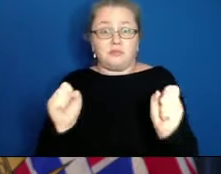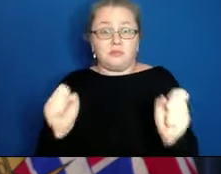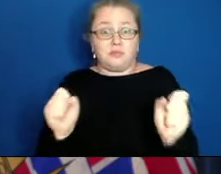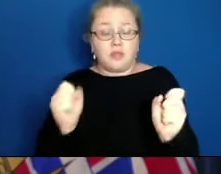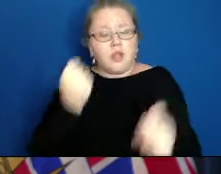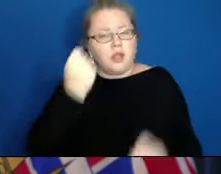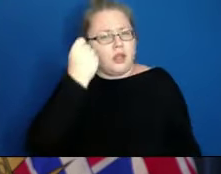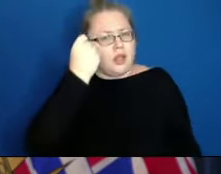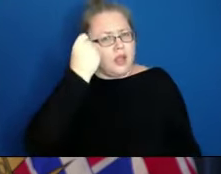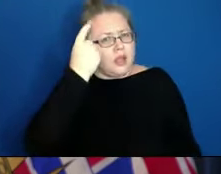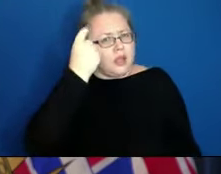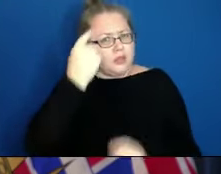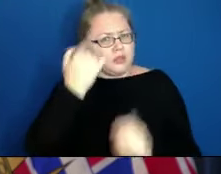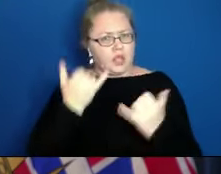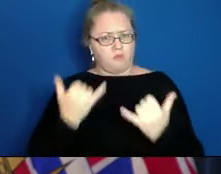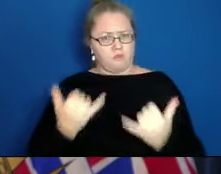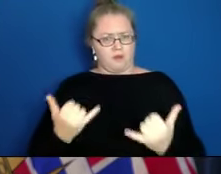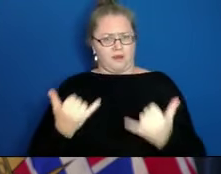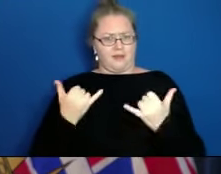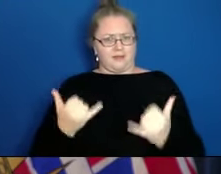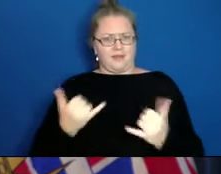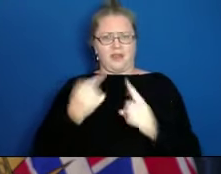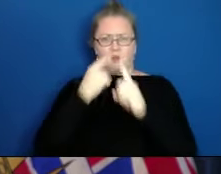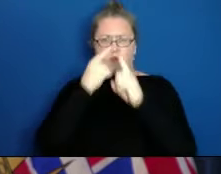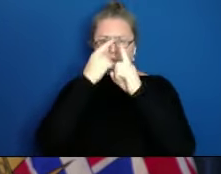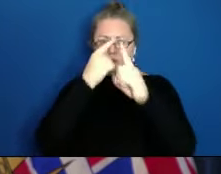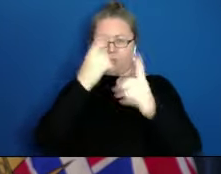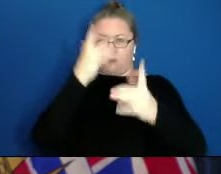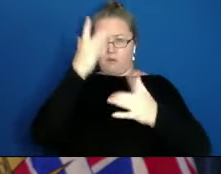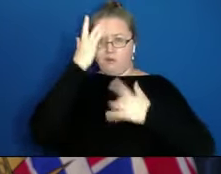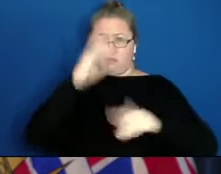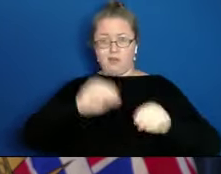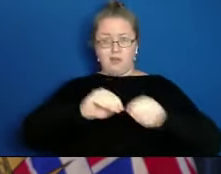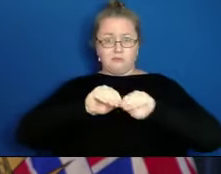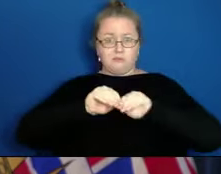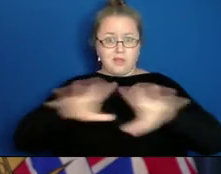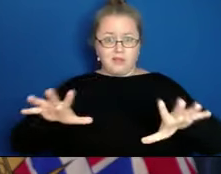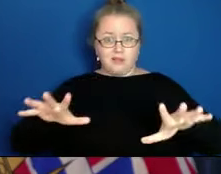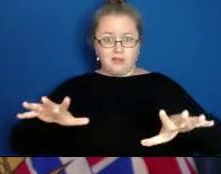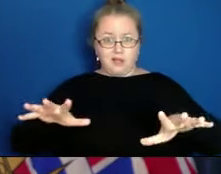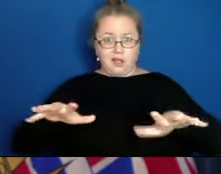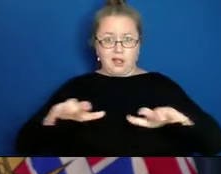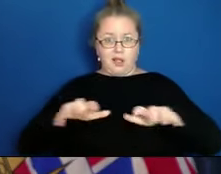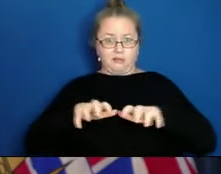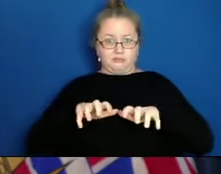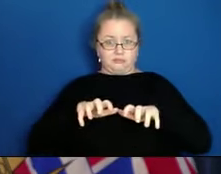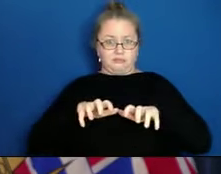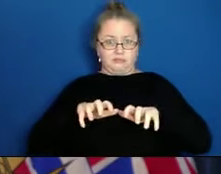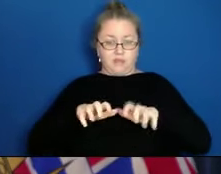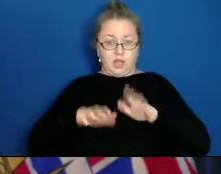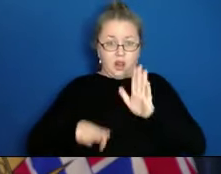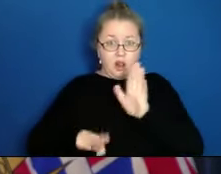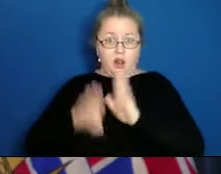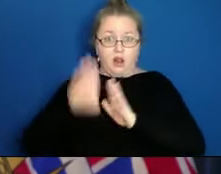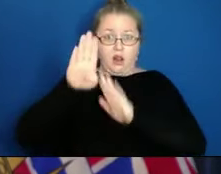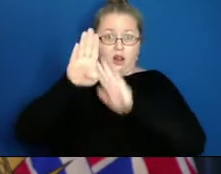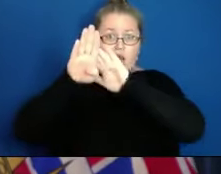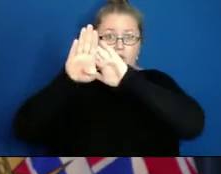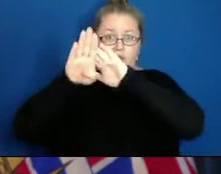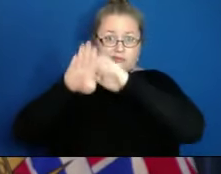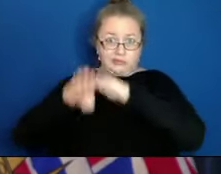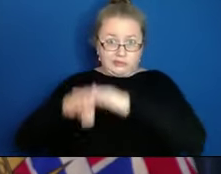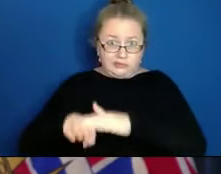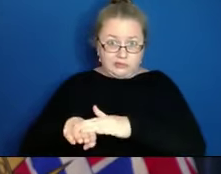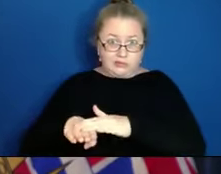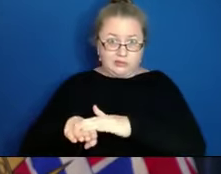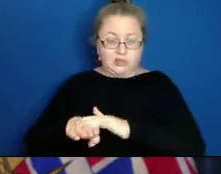focus our efforts on slowing the spread and bending our curve back down. That is what will